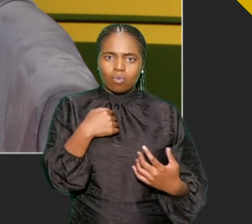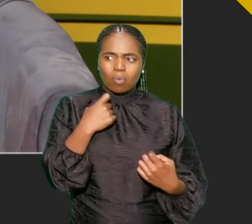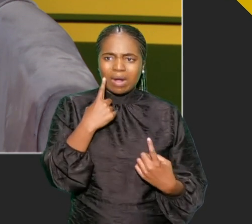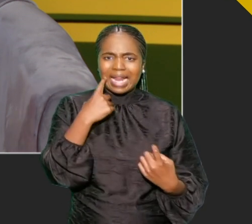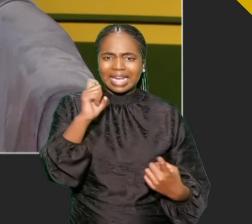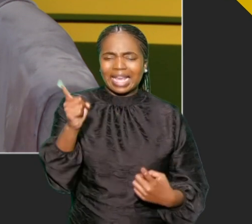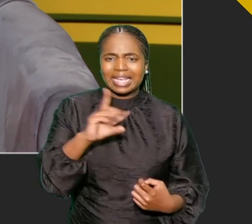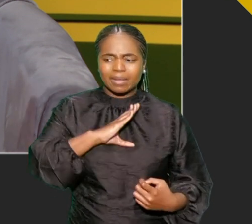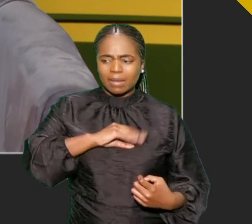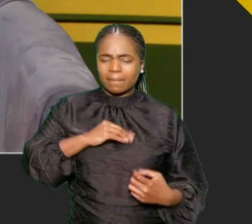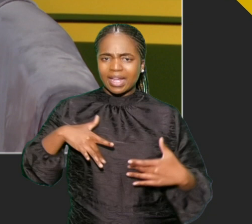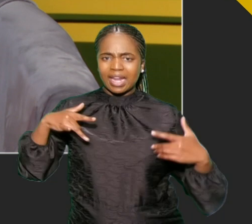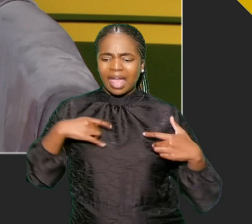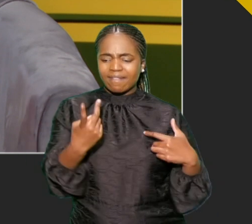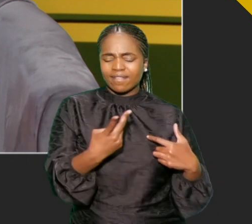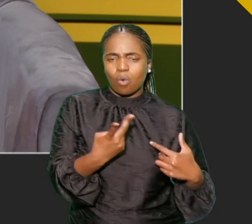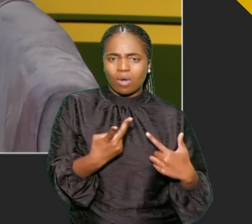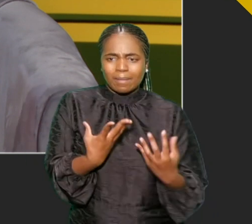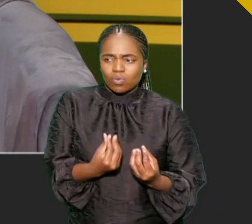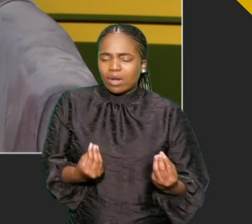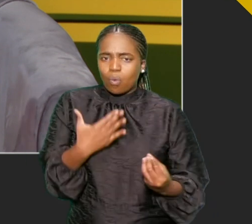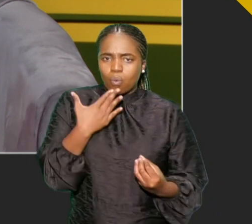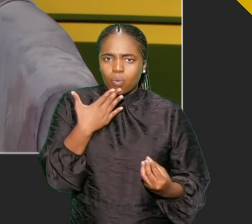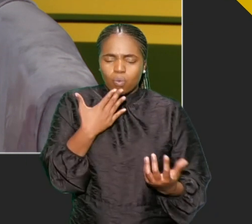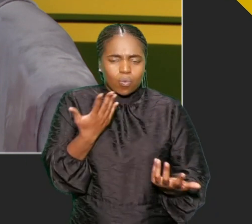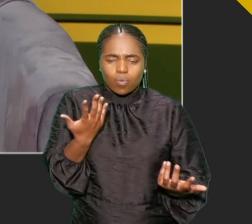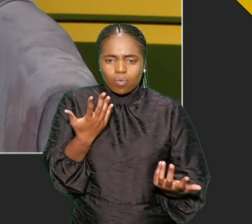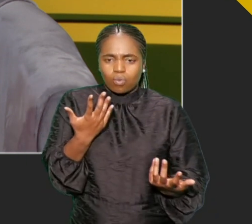for yona o naganela bana ke mang o monaganang